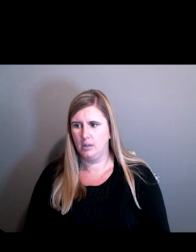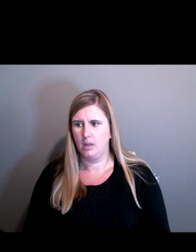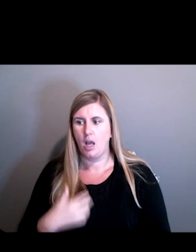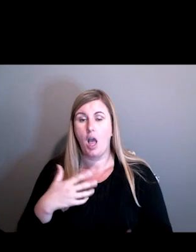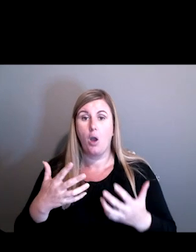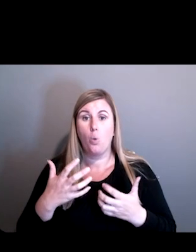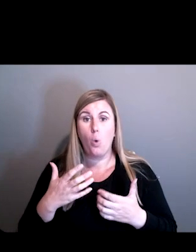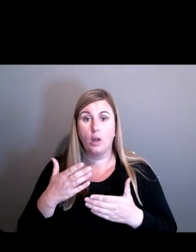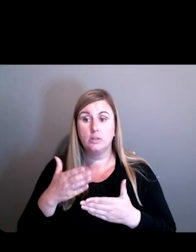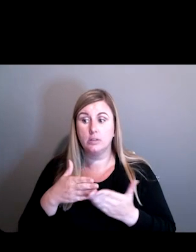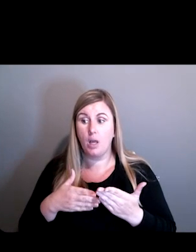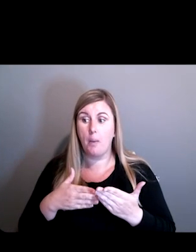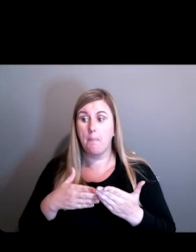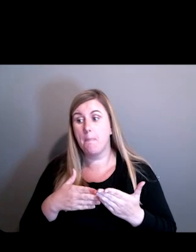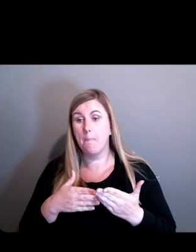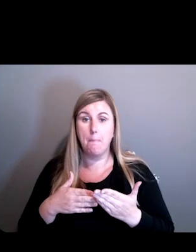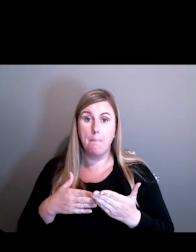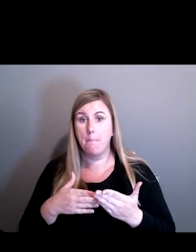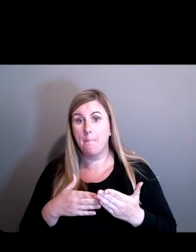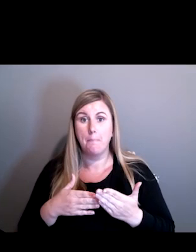I want